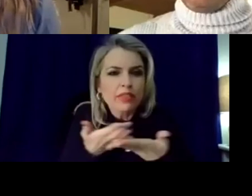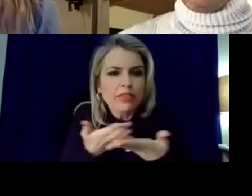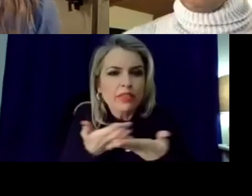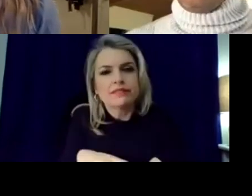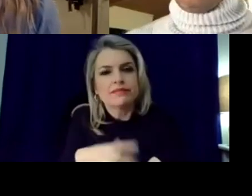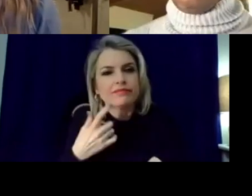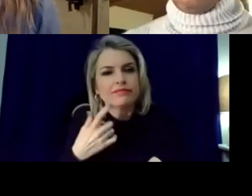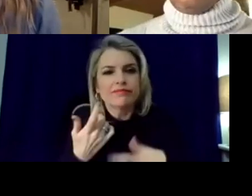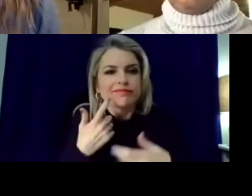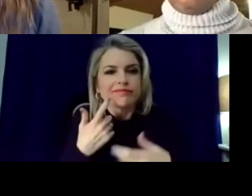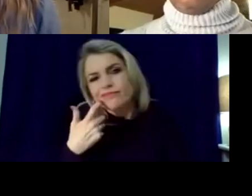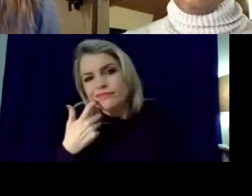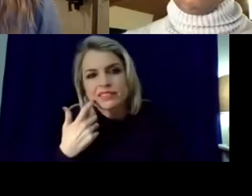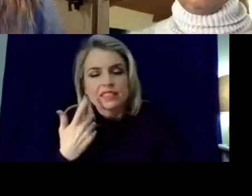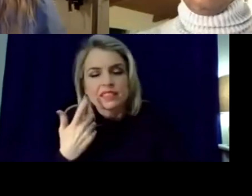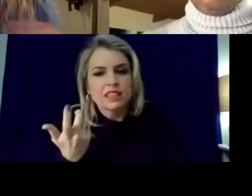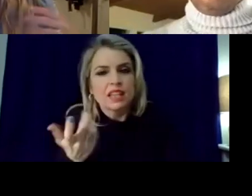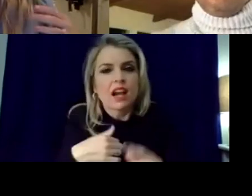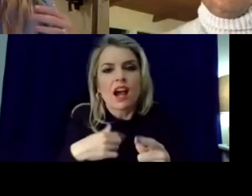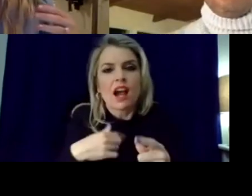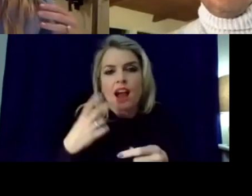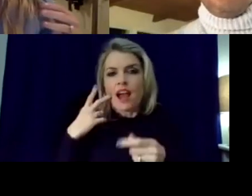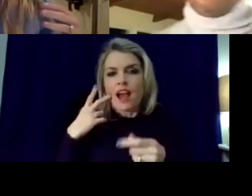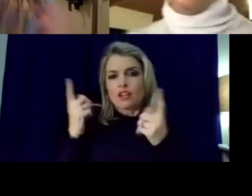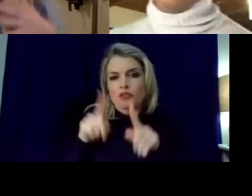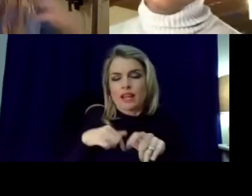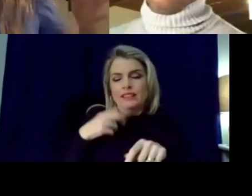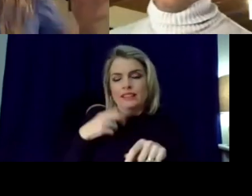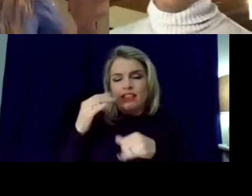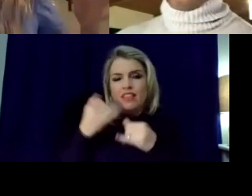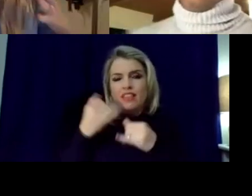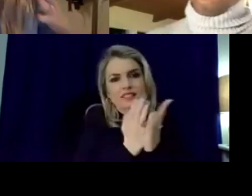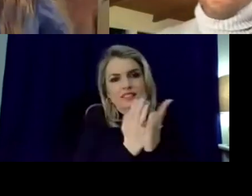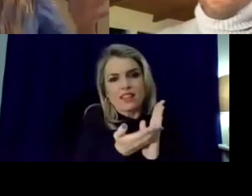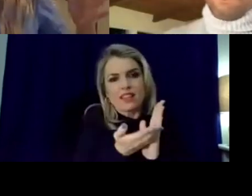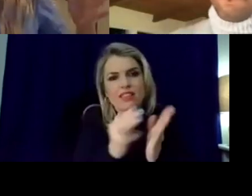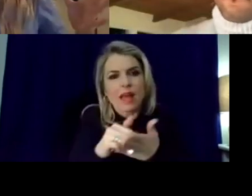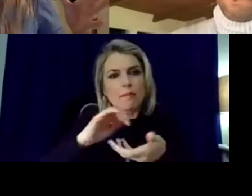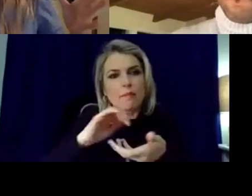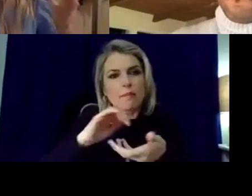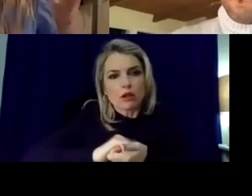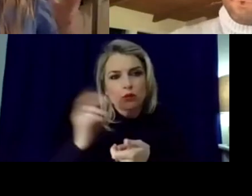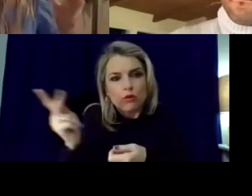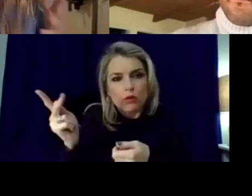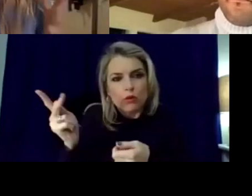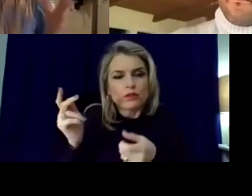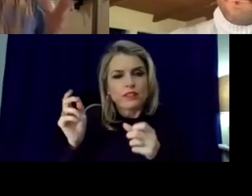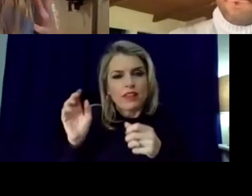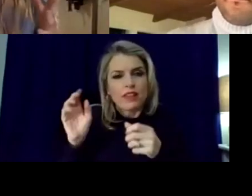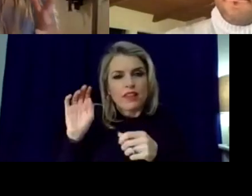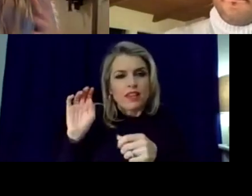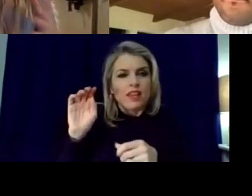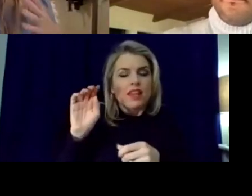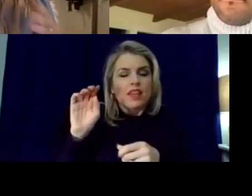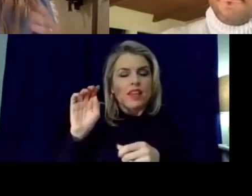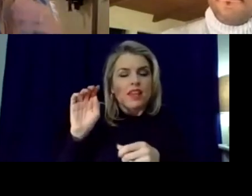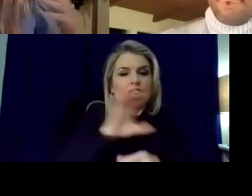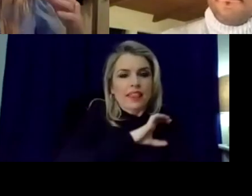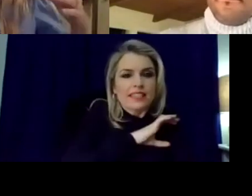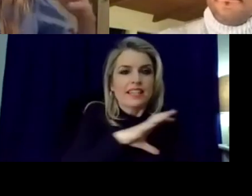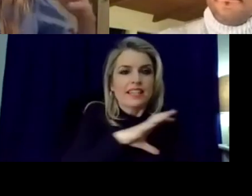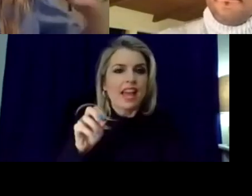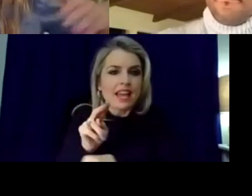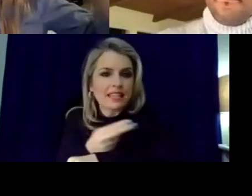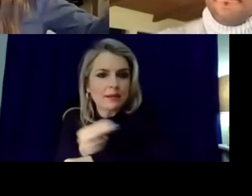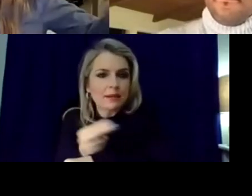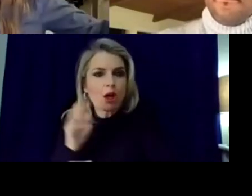with that. And I feel like I could see at the end so many ways that this partnership of theirs could go. And I think you did a great job of